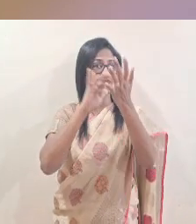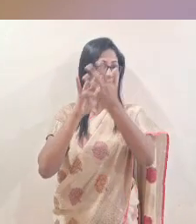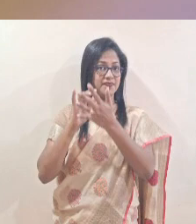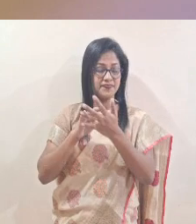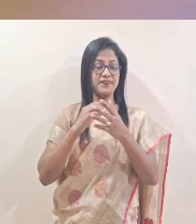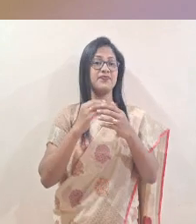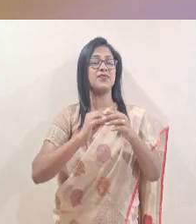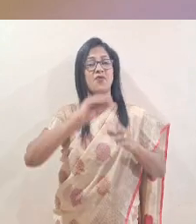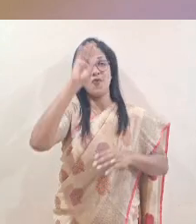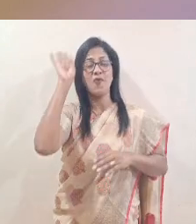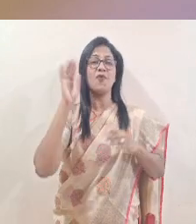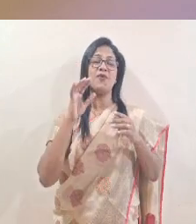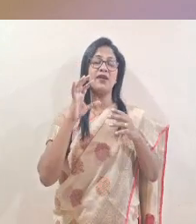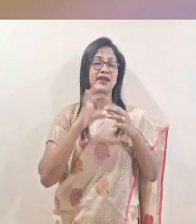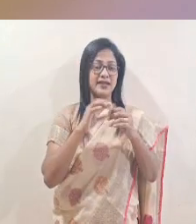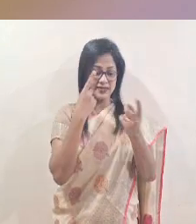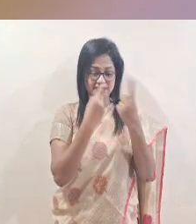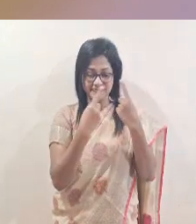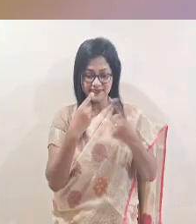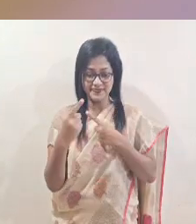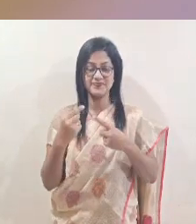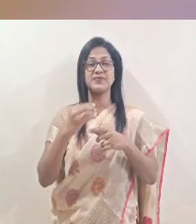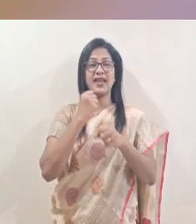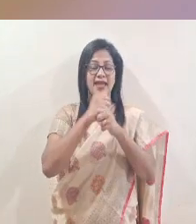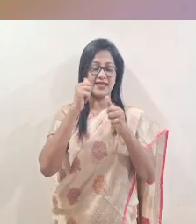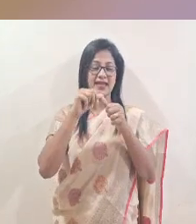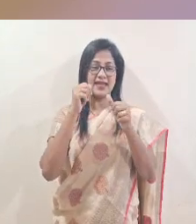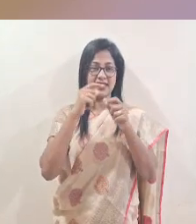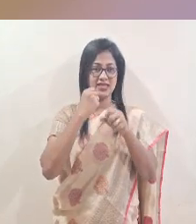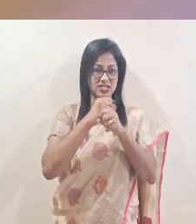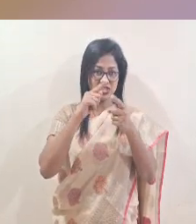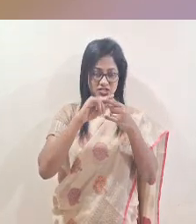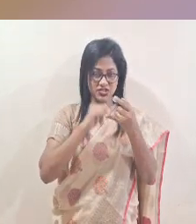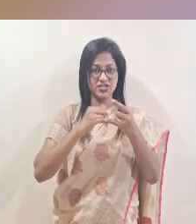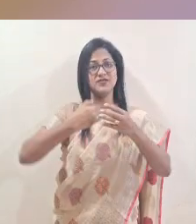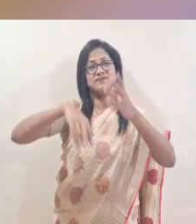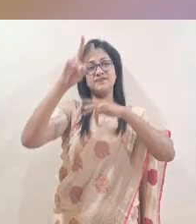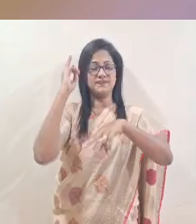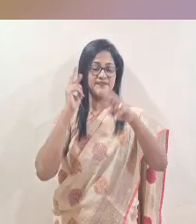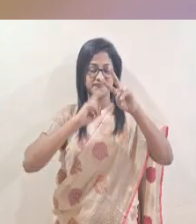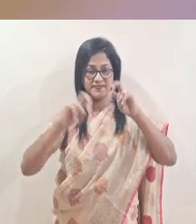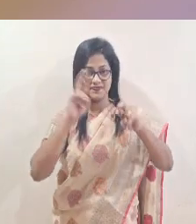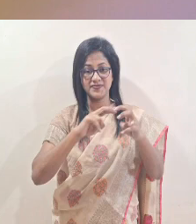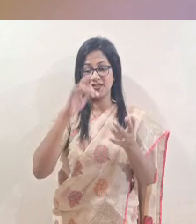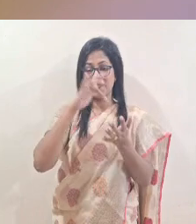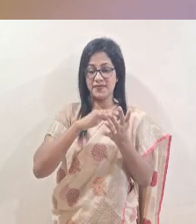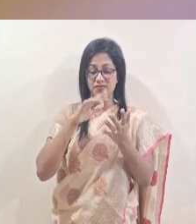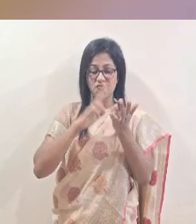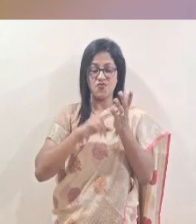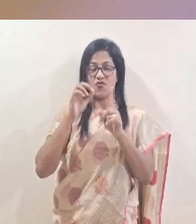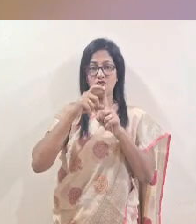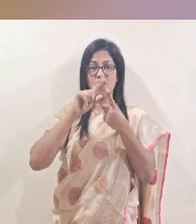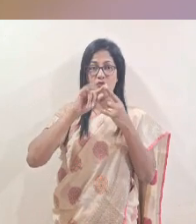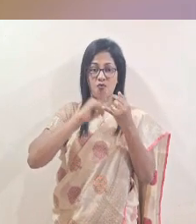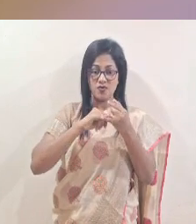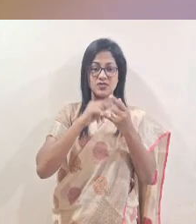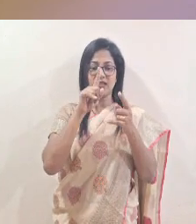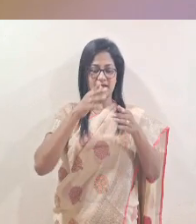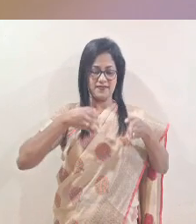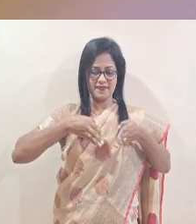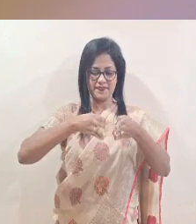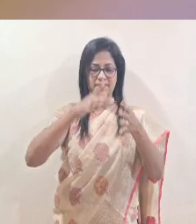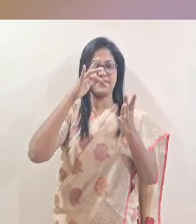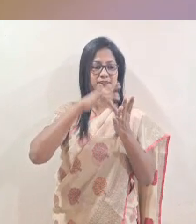actually deals with the nodes and edges, analysis of the nodes and edges. So nodes are simply the points or the junctions of two roads